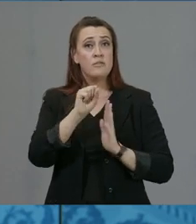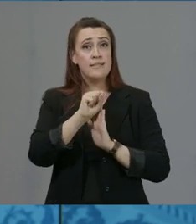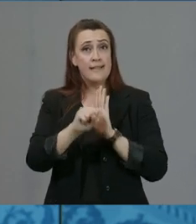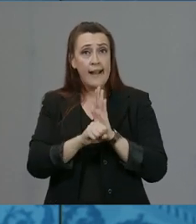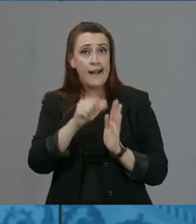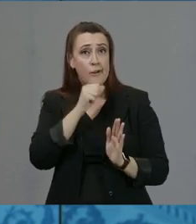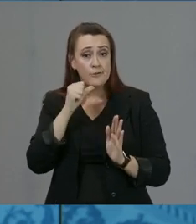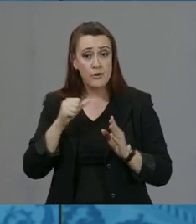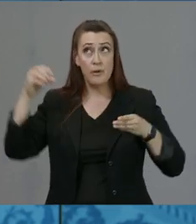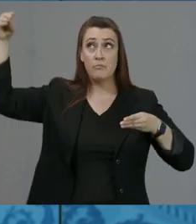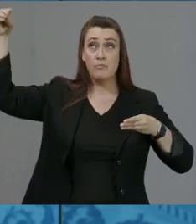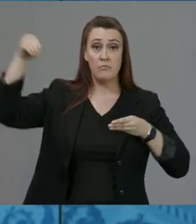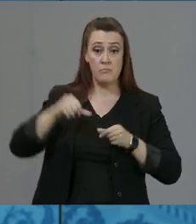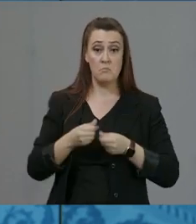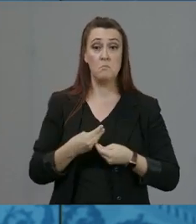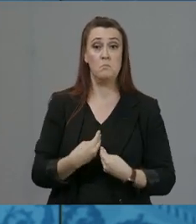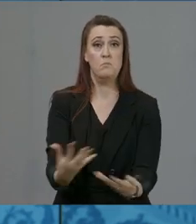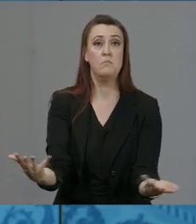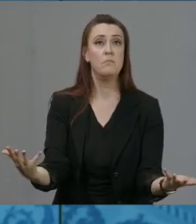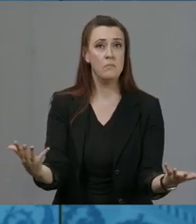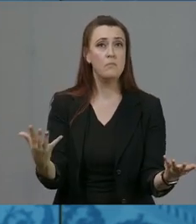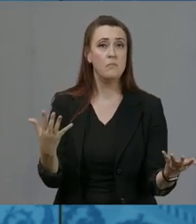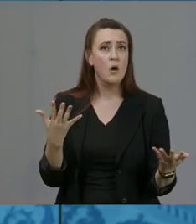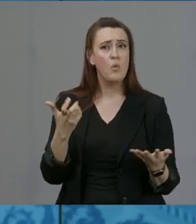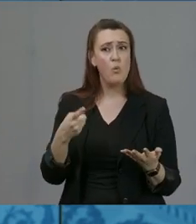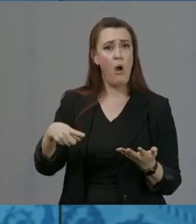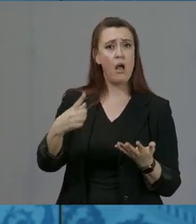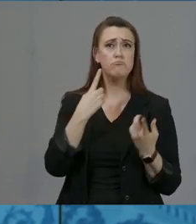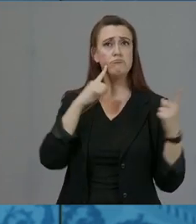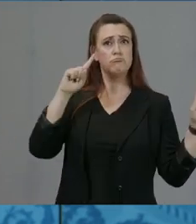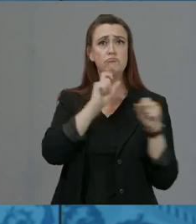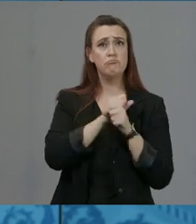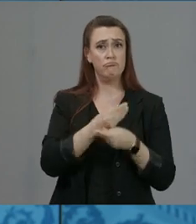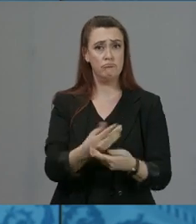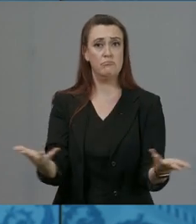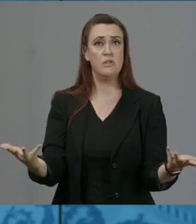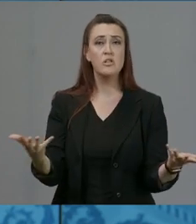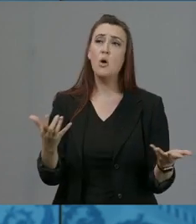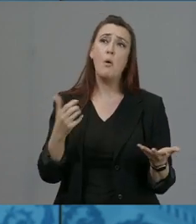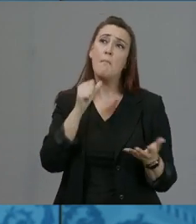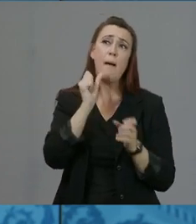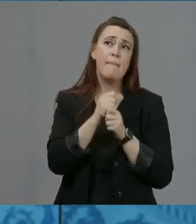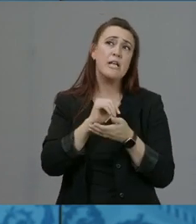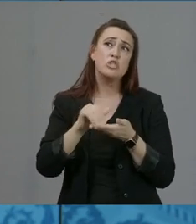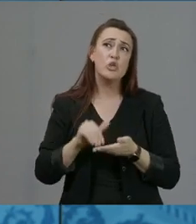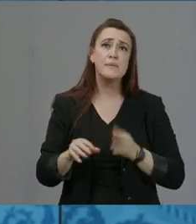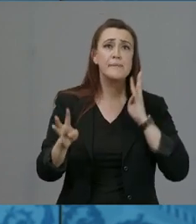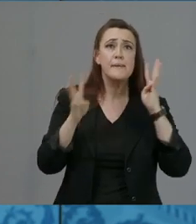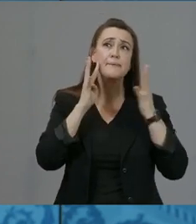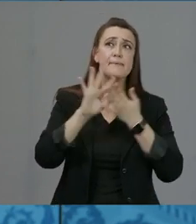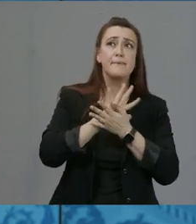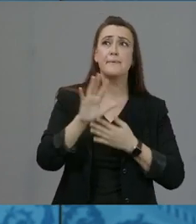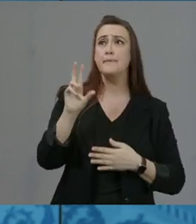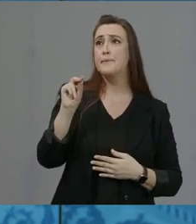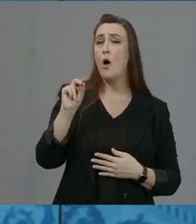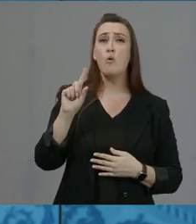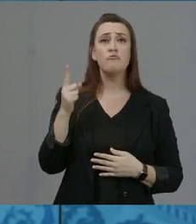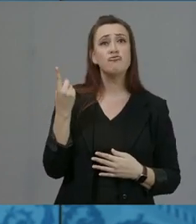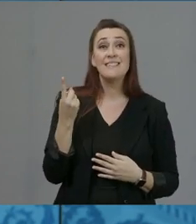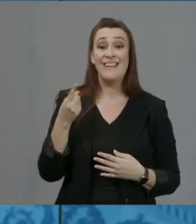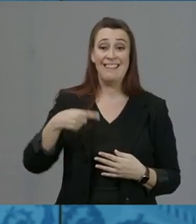that lifeline to individuals, we want to see them get that. So no excuses on this. This has just